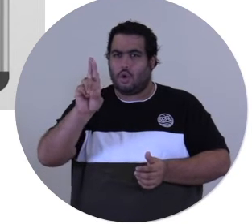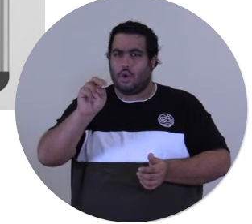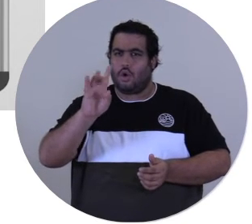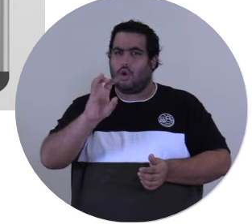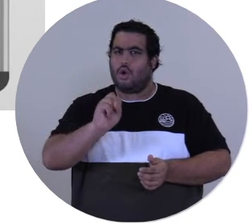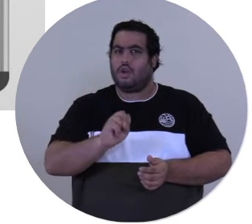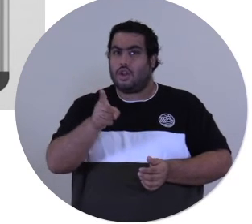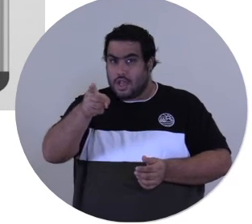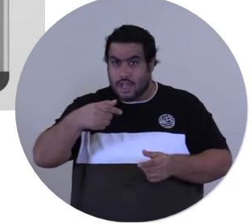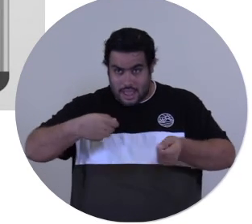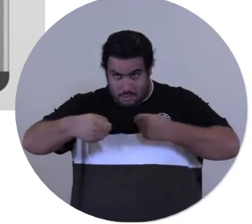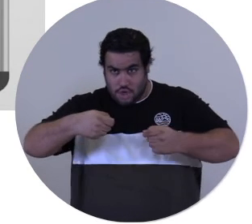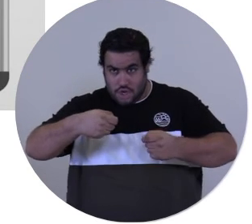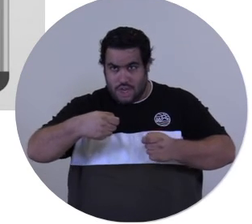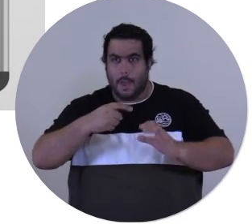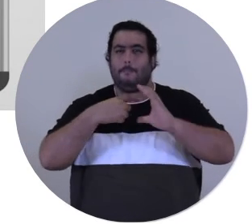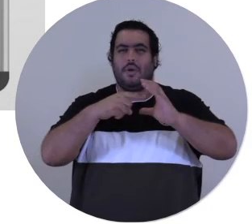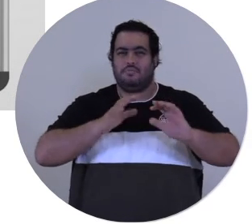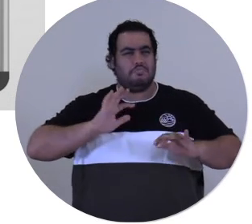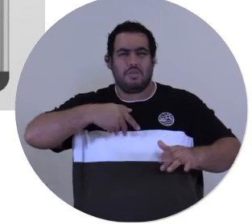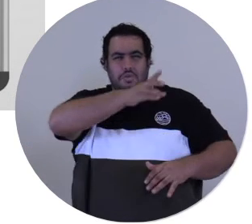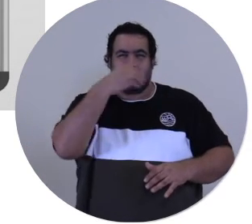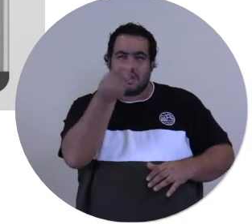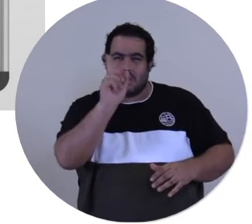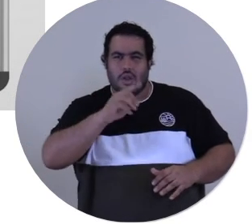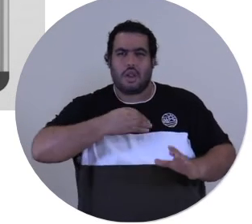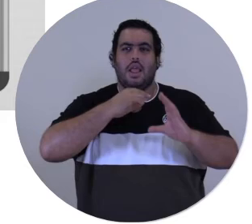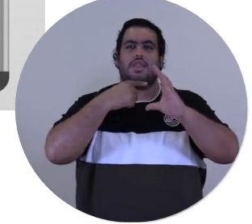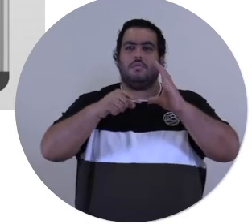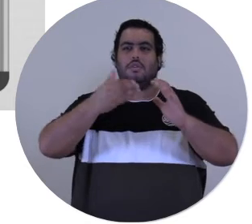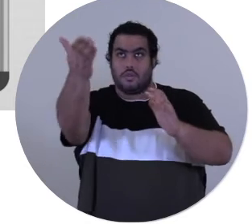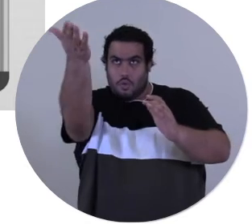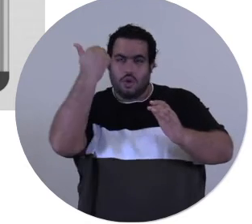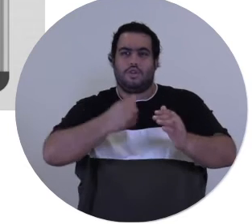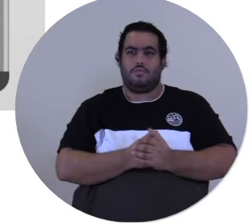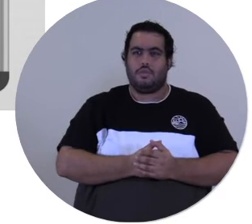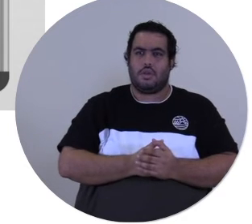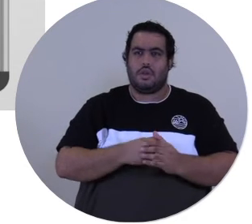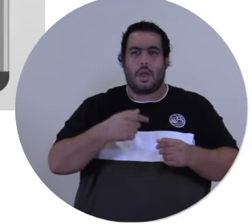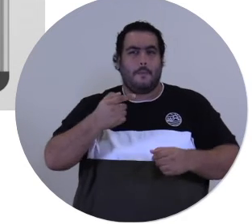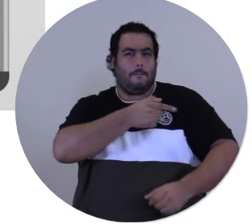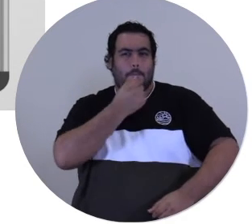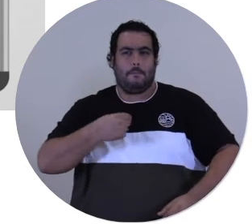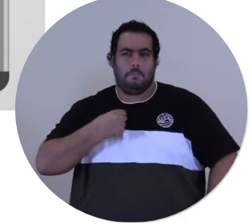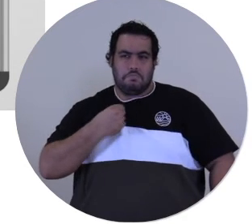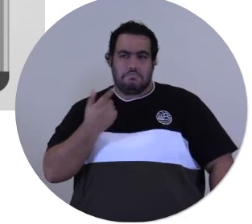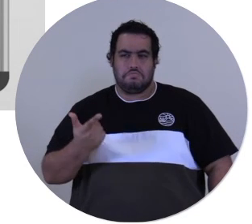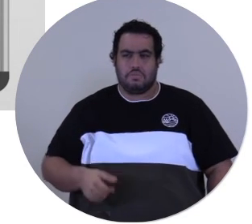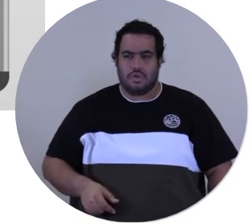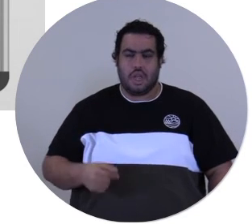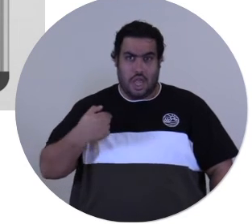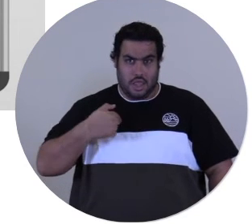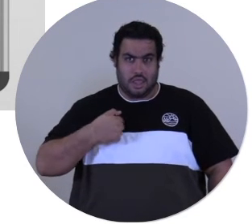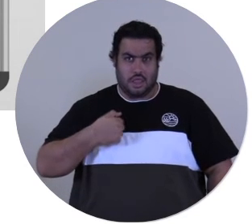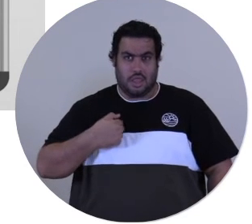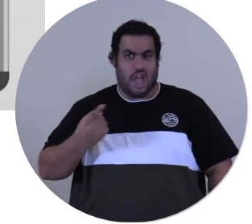customers by mail. Like when you have a catalog and you try to order and they bring it to you by mail.